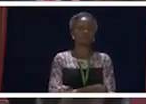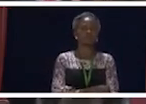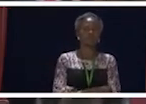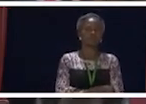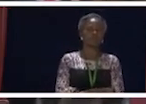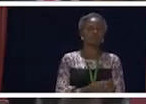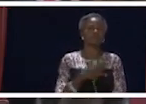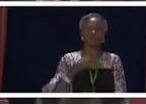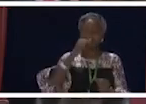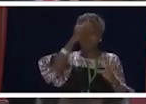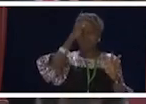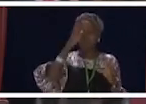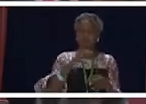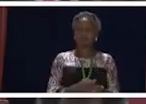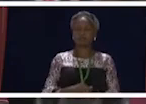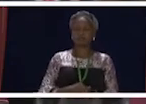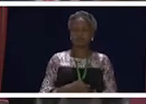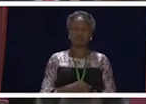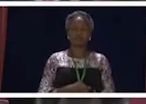my Father,